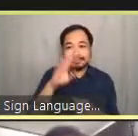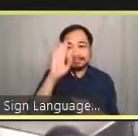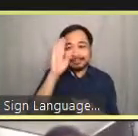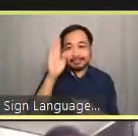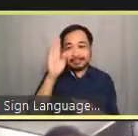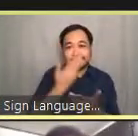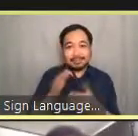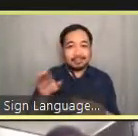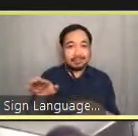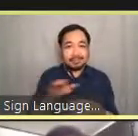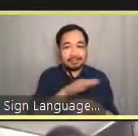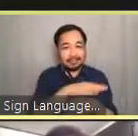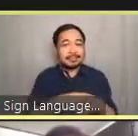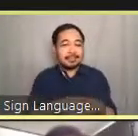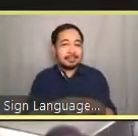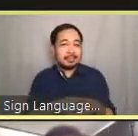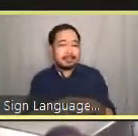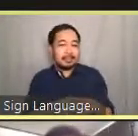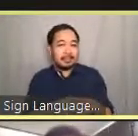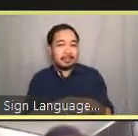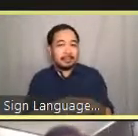afternoon.